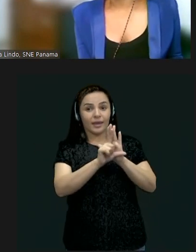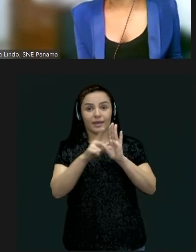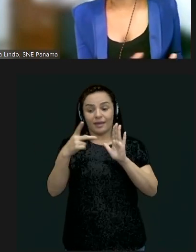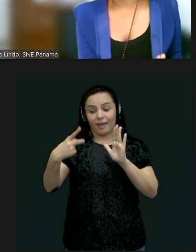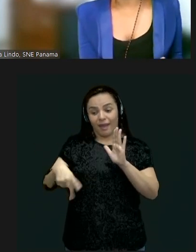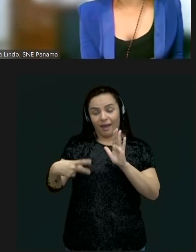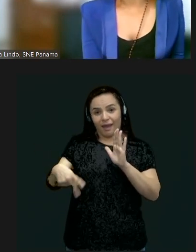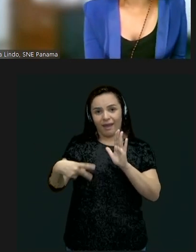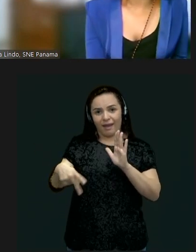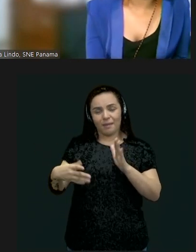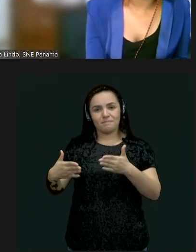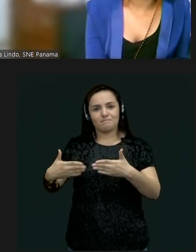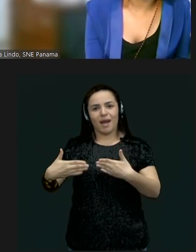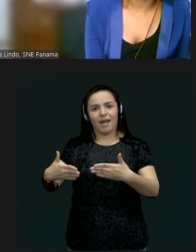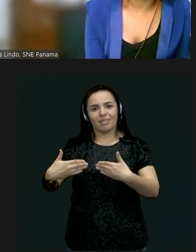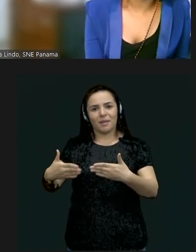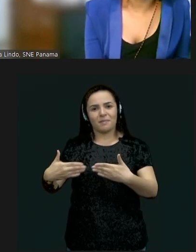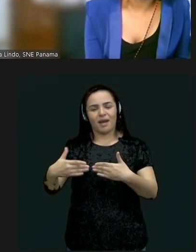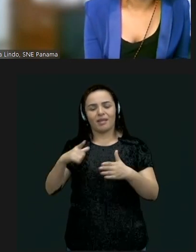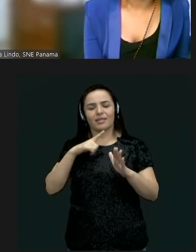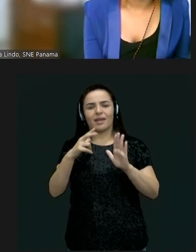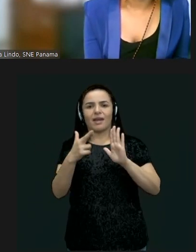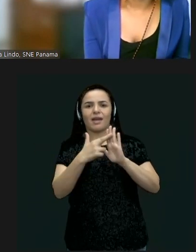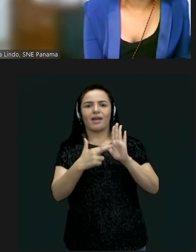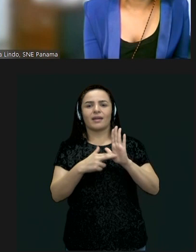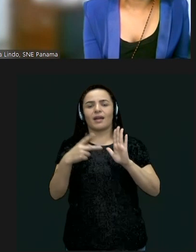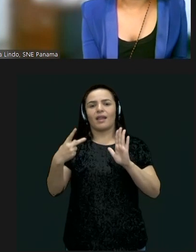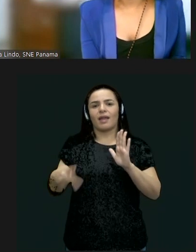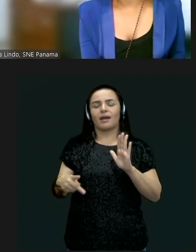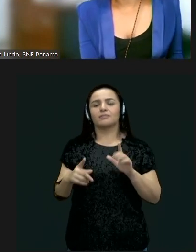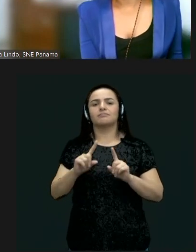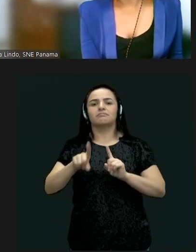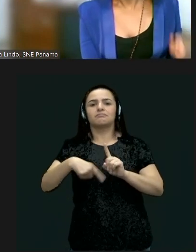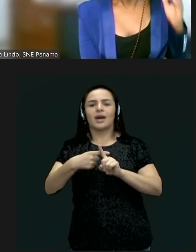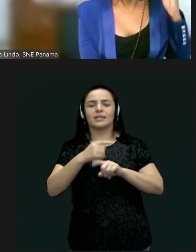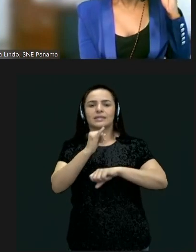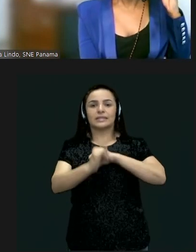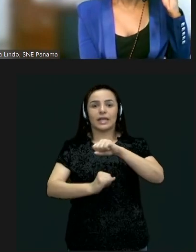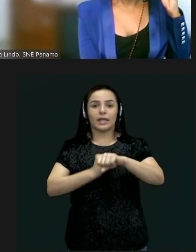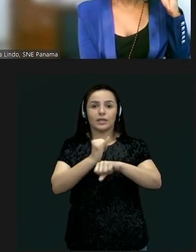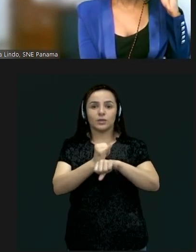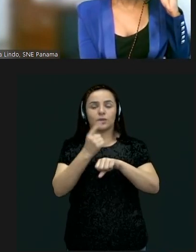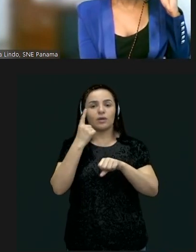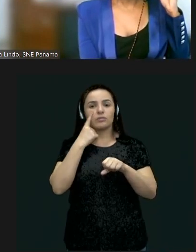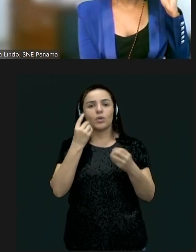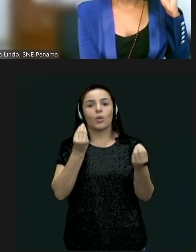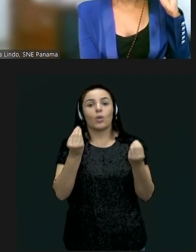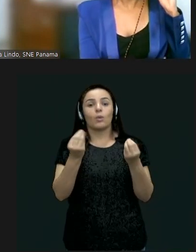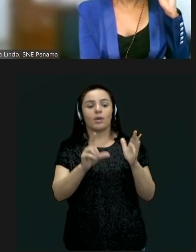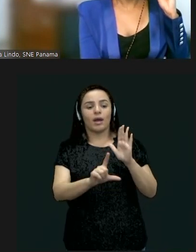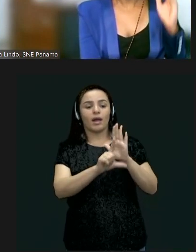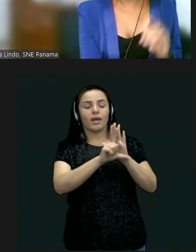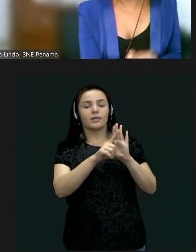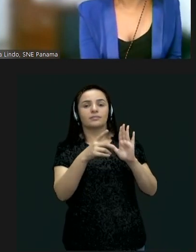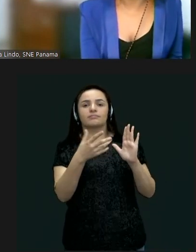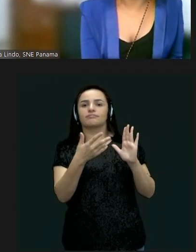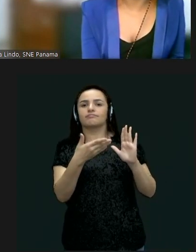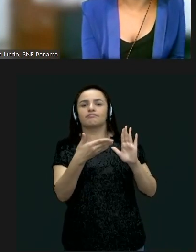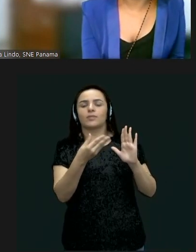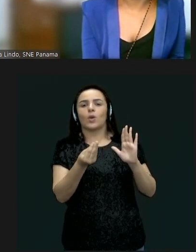international standards for green hydrogen technologies, as you see here, to include it in,